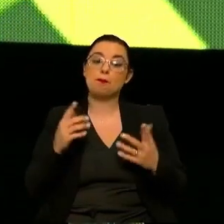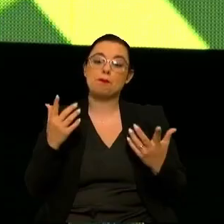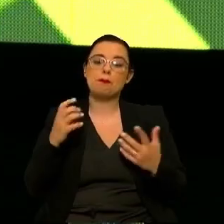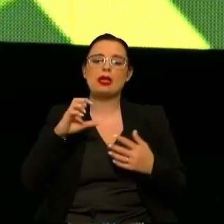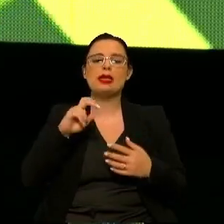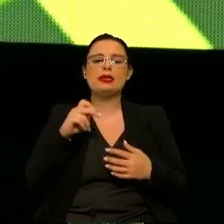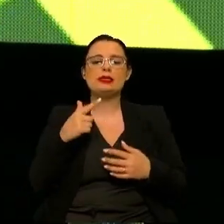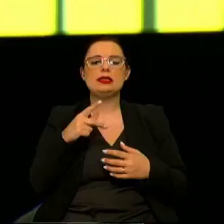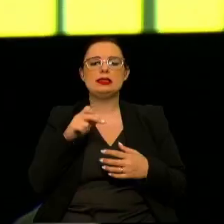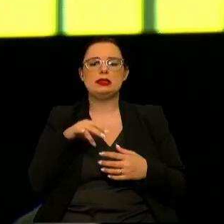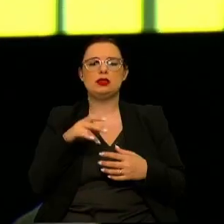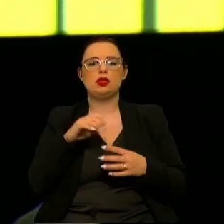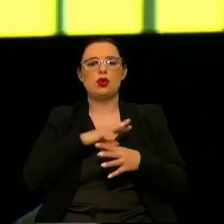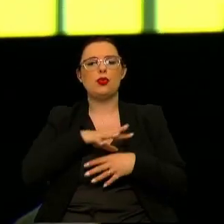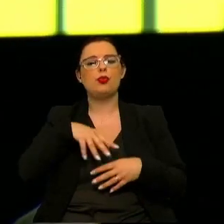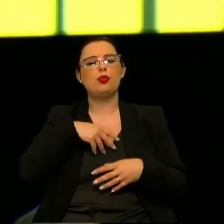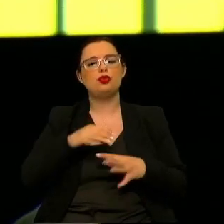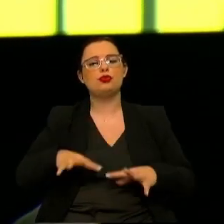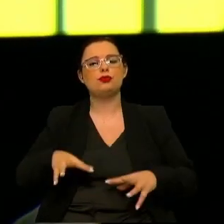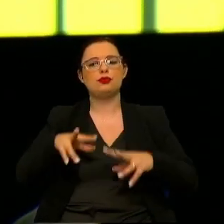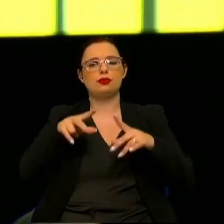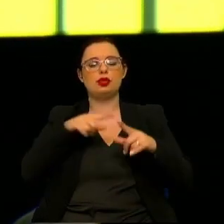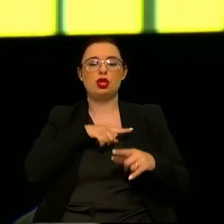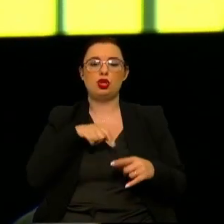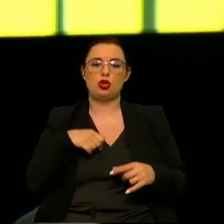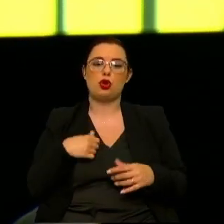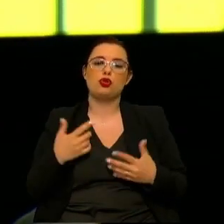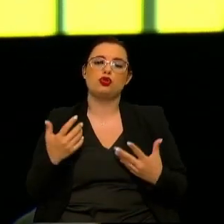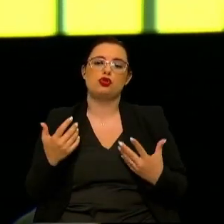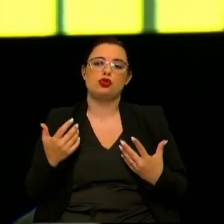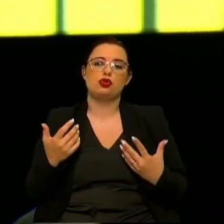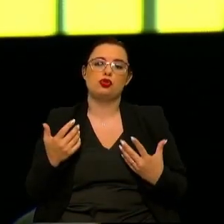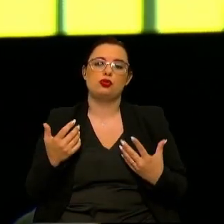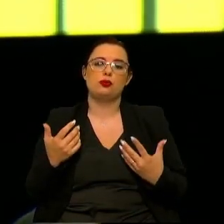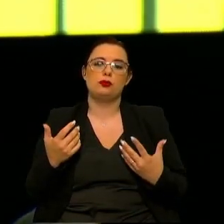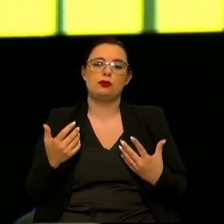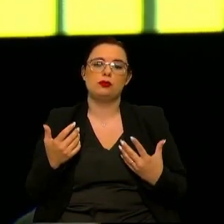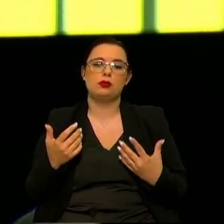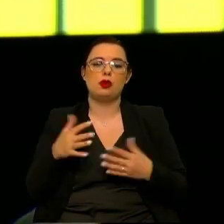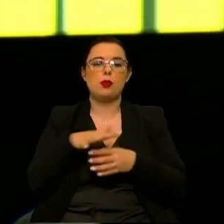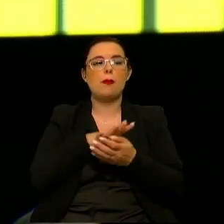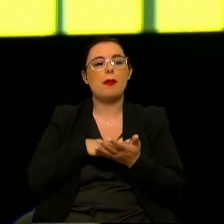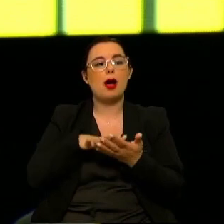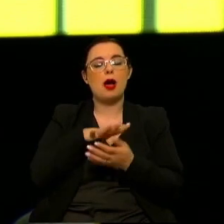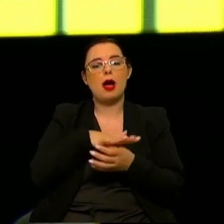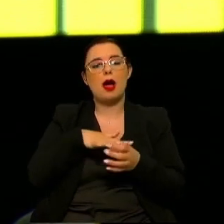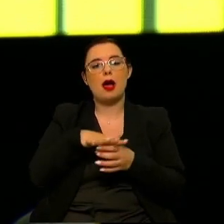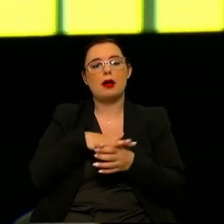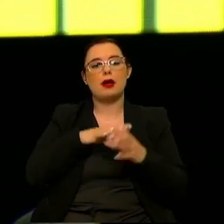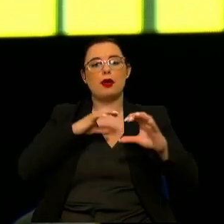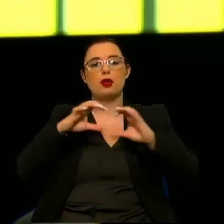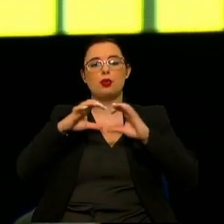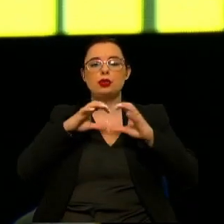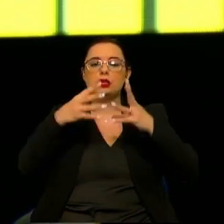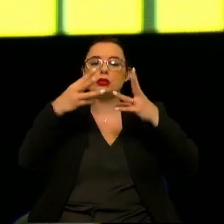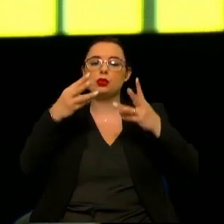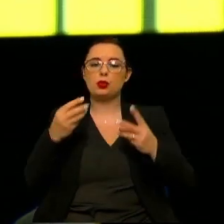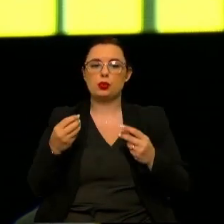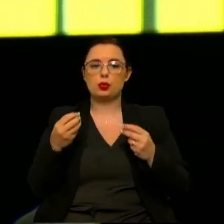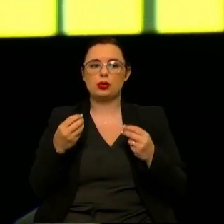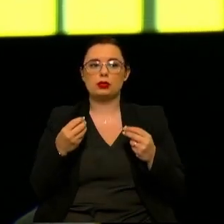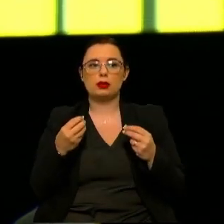of conflict. Katerina, the world is developing and steps are being given to a dimension